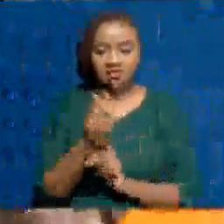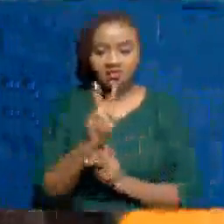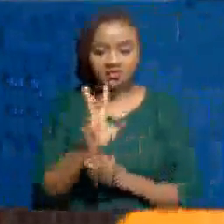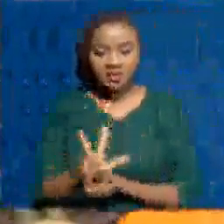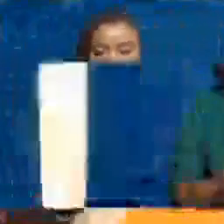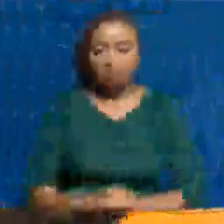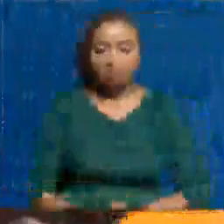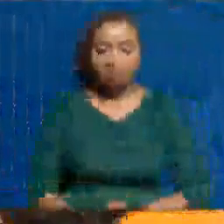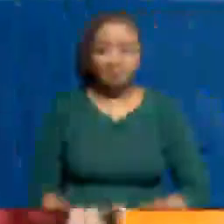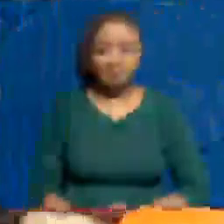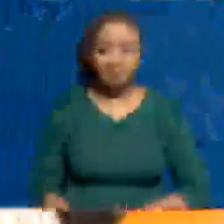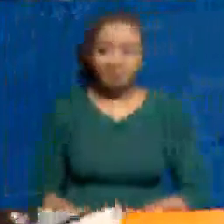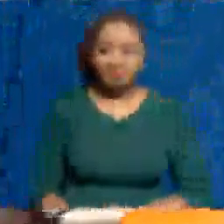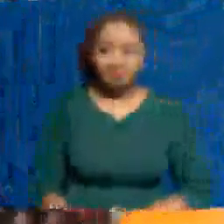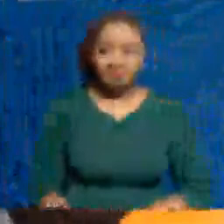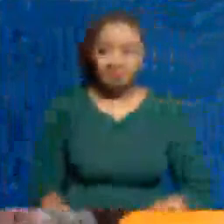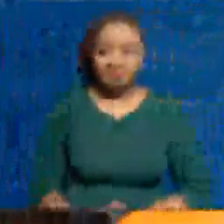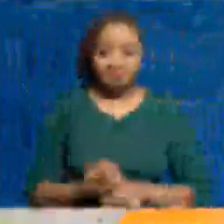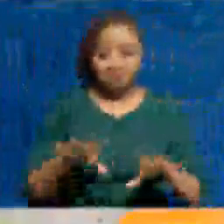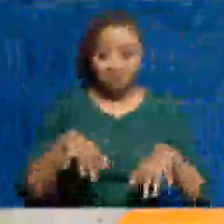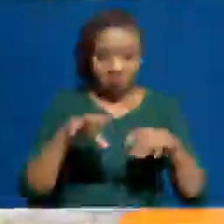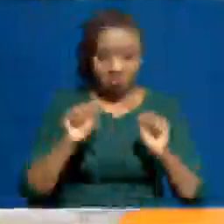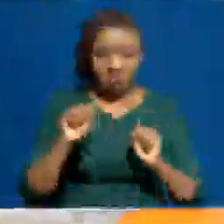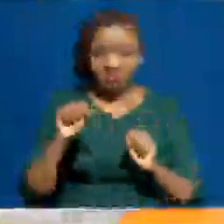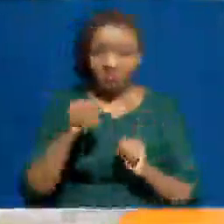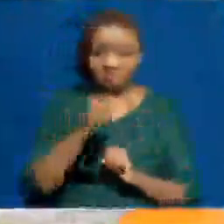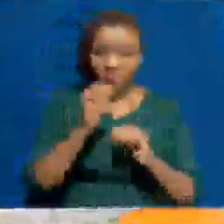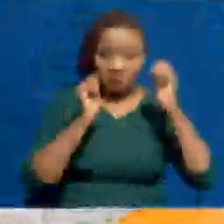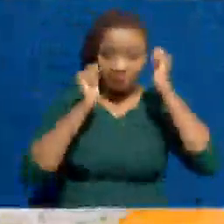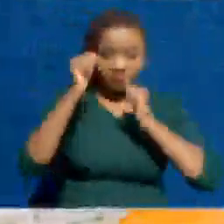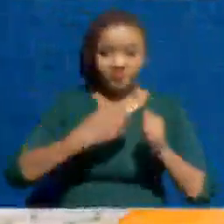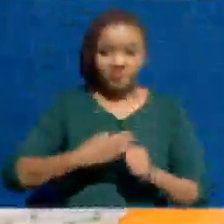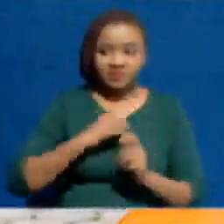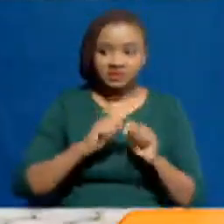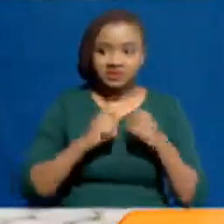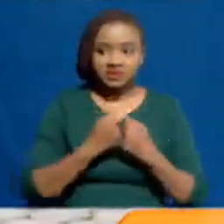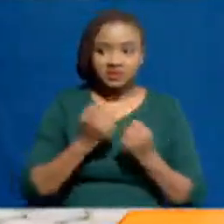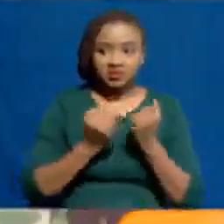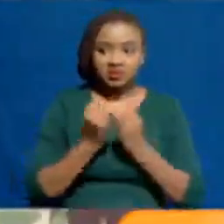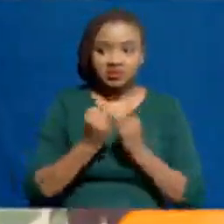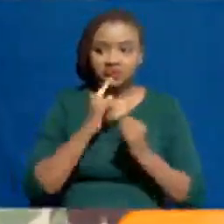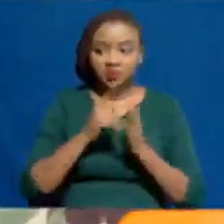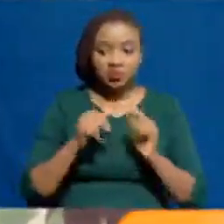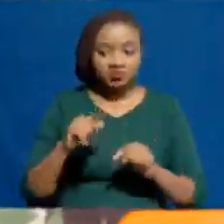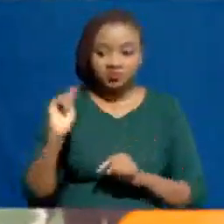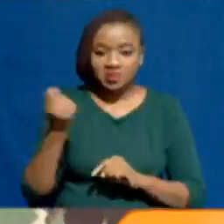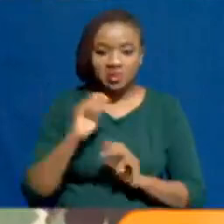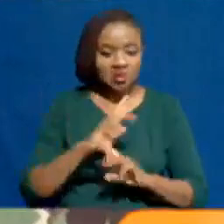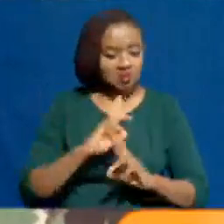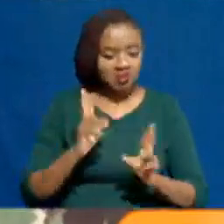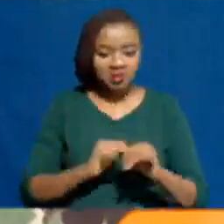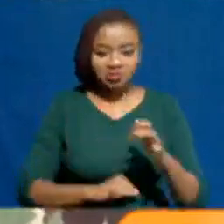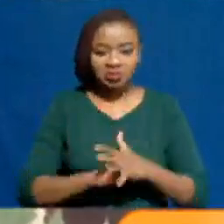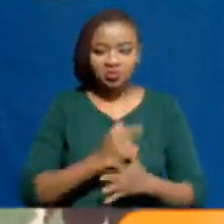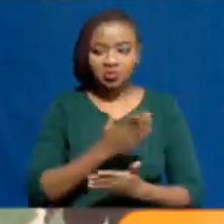the Defense Forces General Francis Ogolla, who visited the troops in Goma on Saturday, said Kenya remains ready to support the region